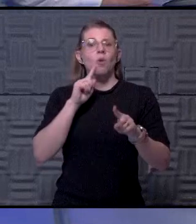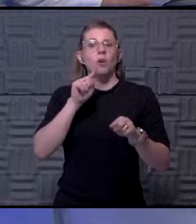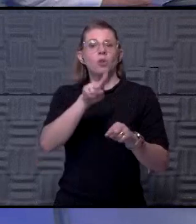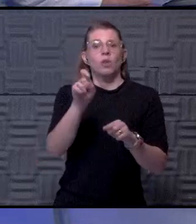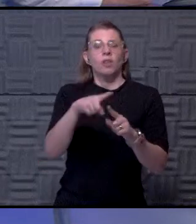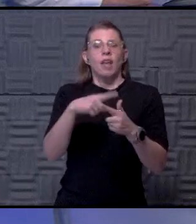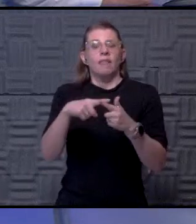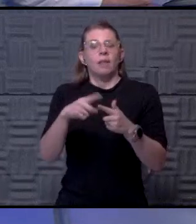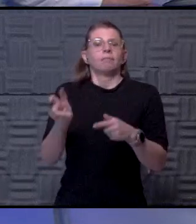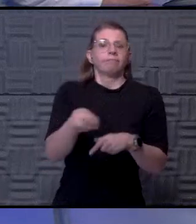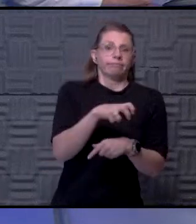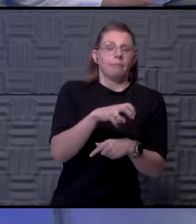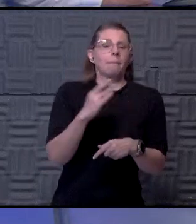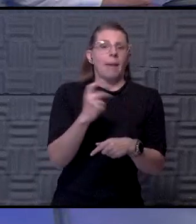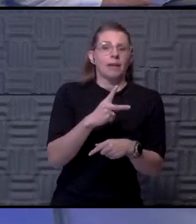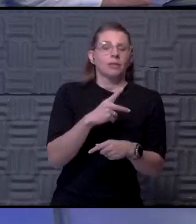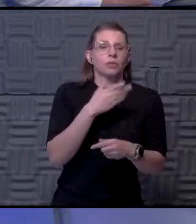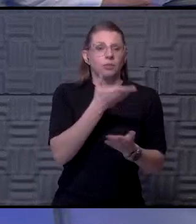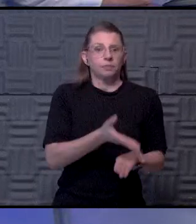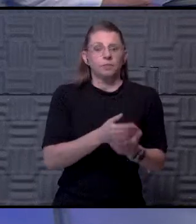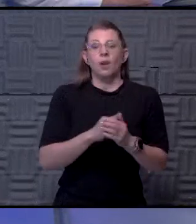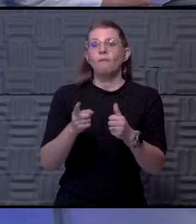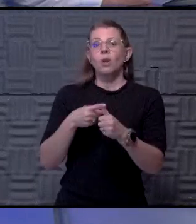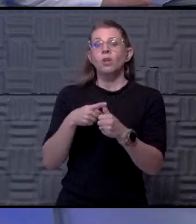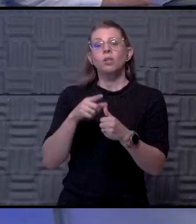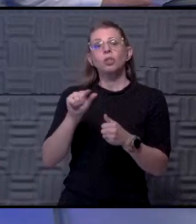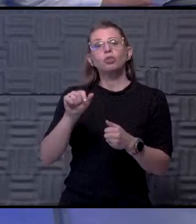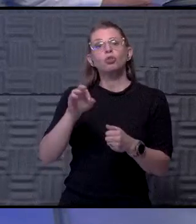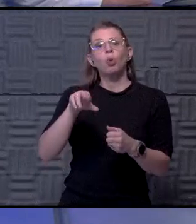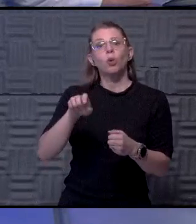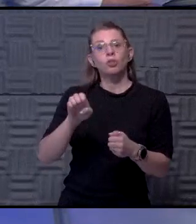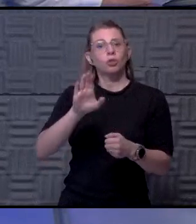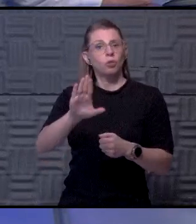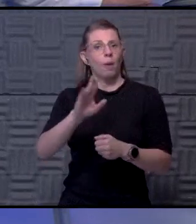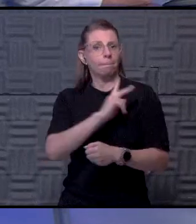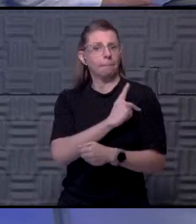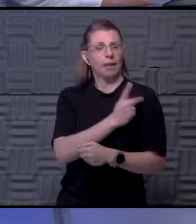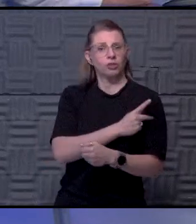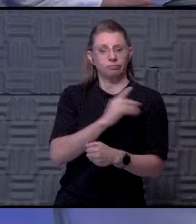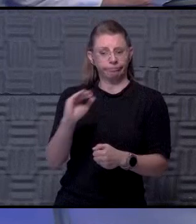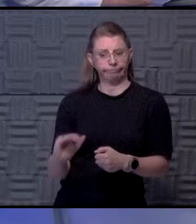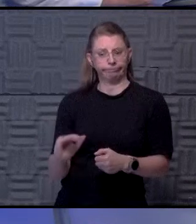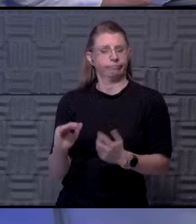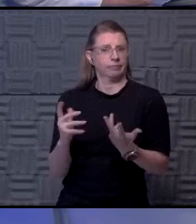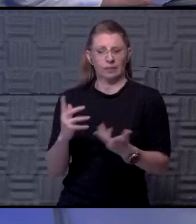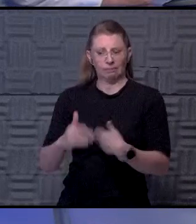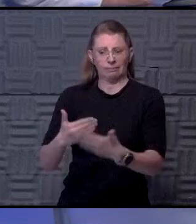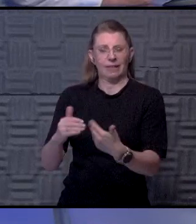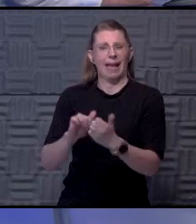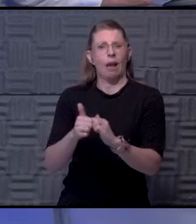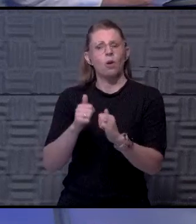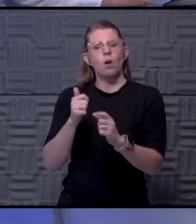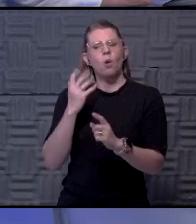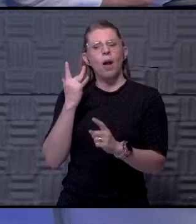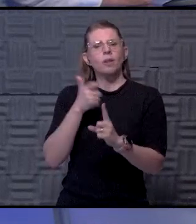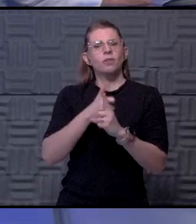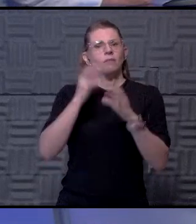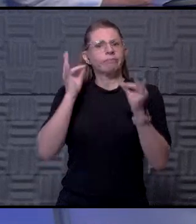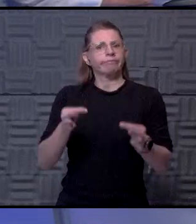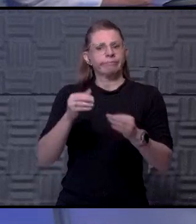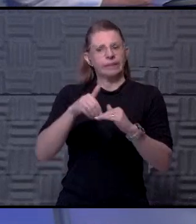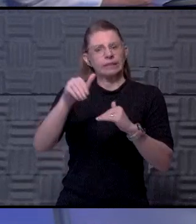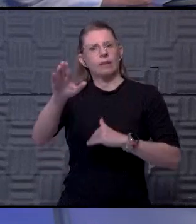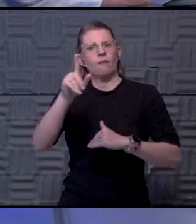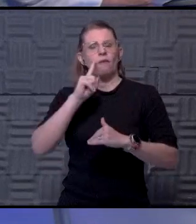to you guys. So first of all, Dr. Rotondo, George is your patient. How is that little guy doing? Why did you make the decision to send him out of